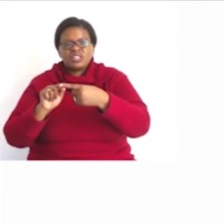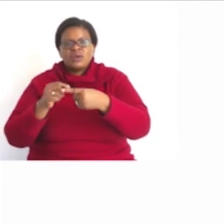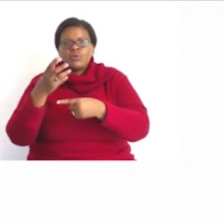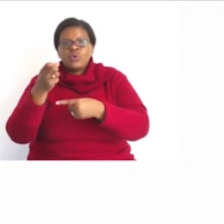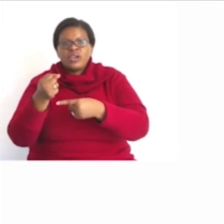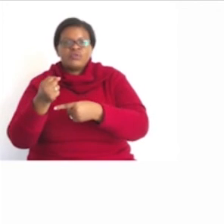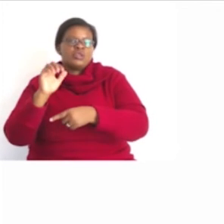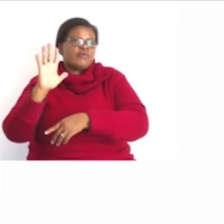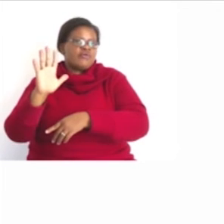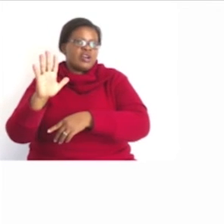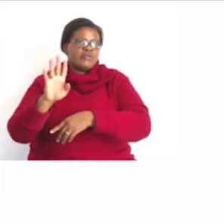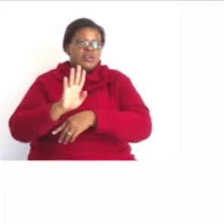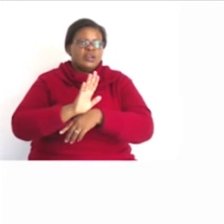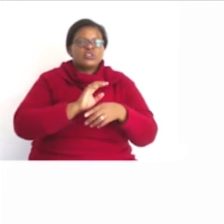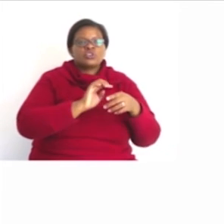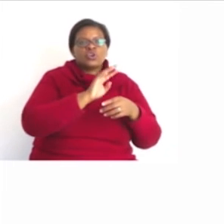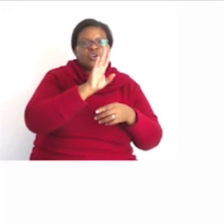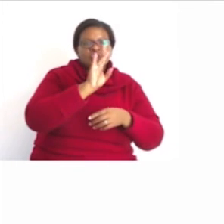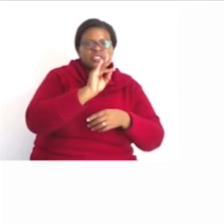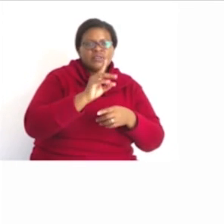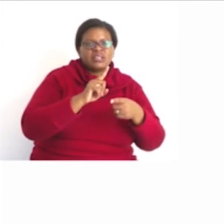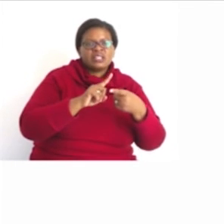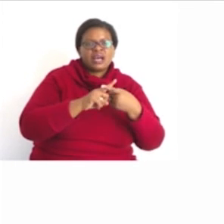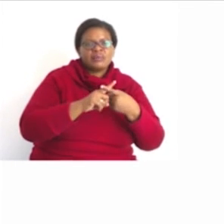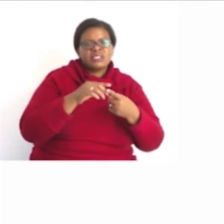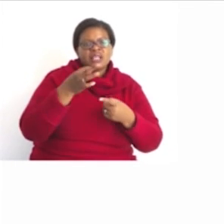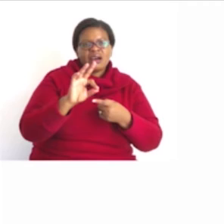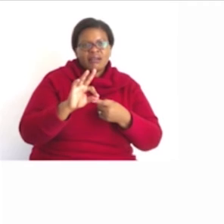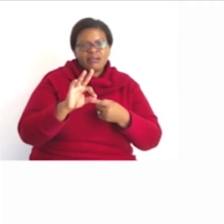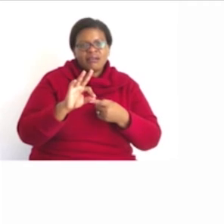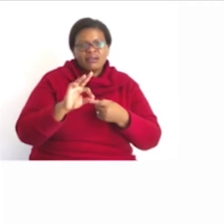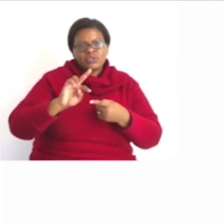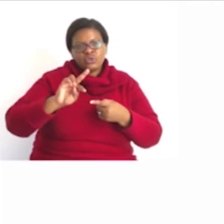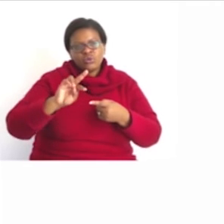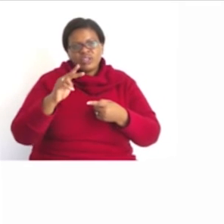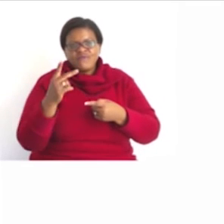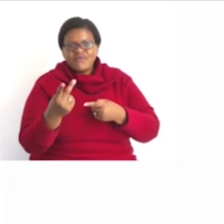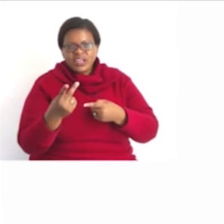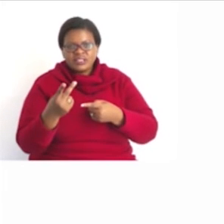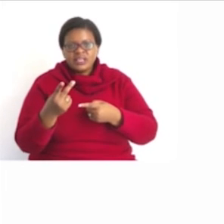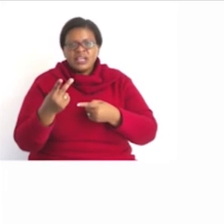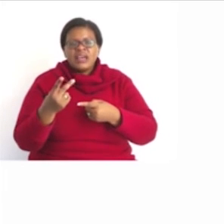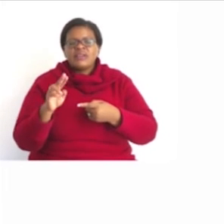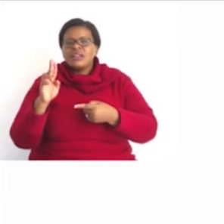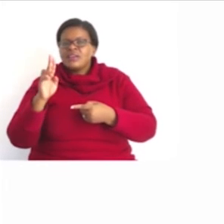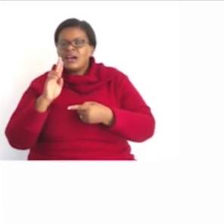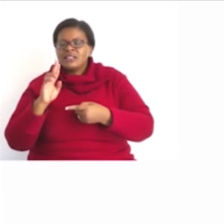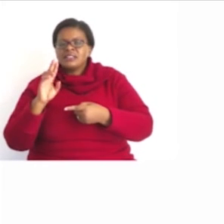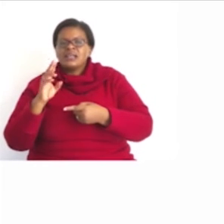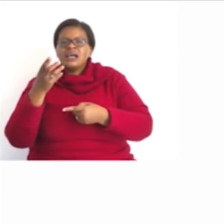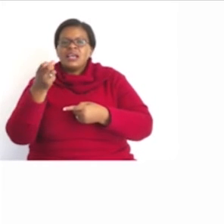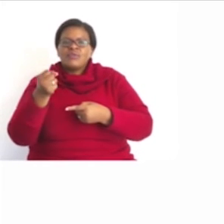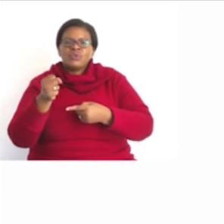5? B, 7 times 9. What is our answer? And the